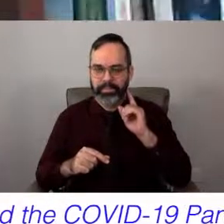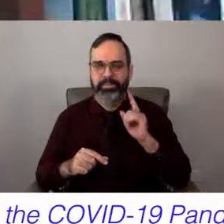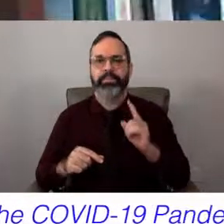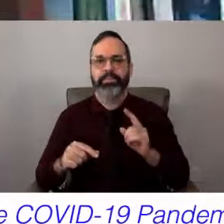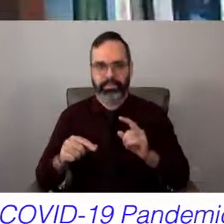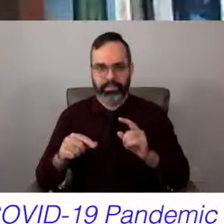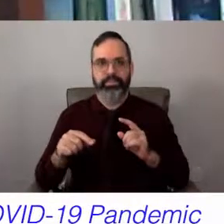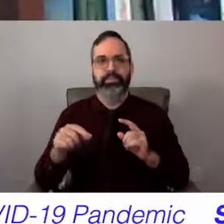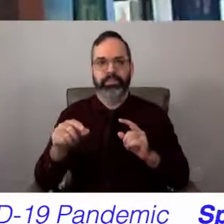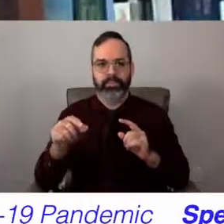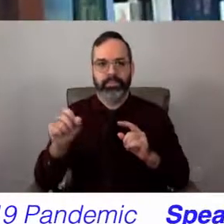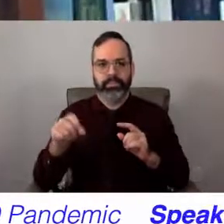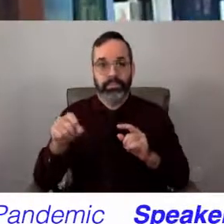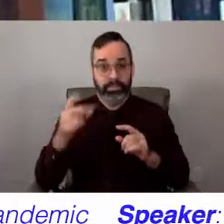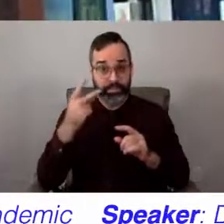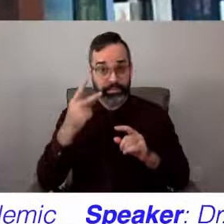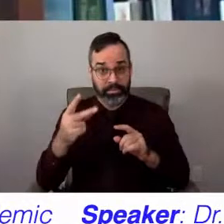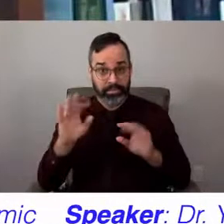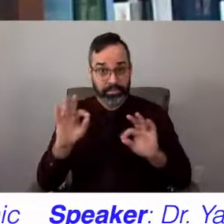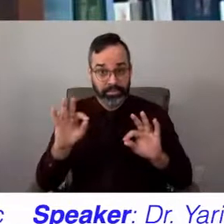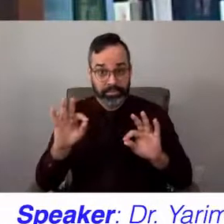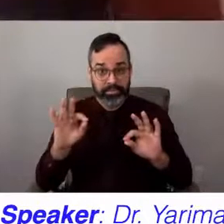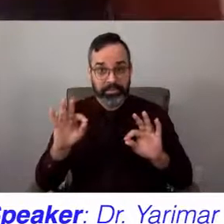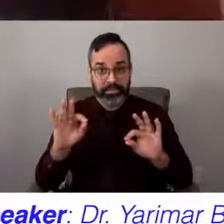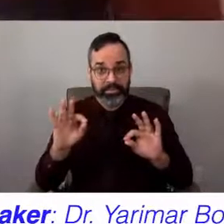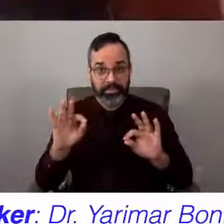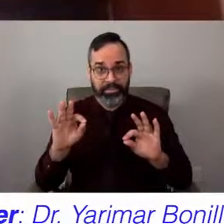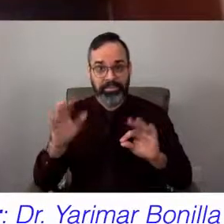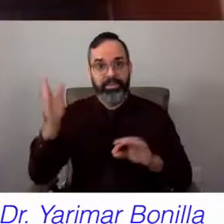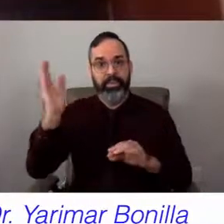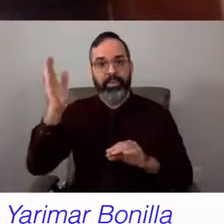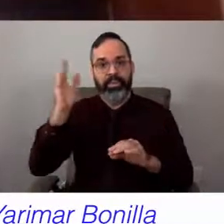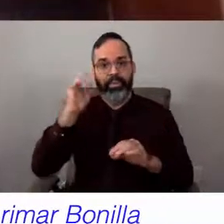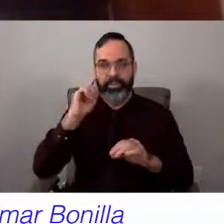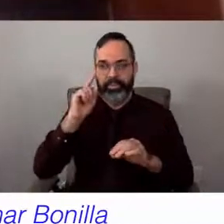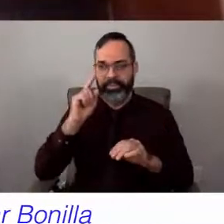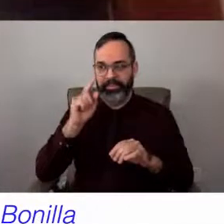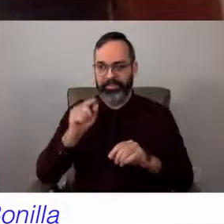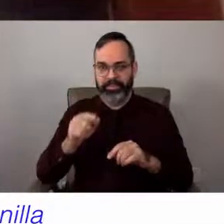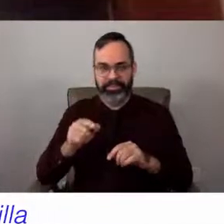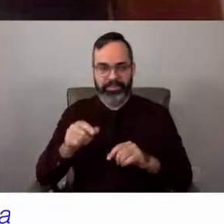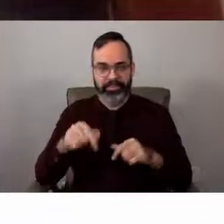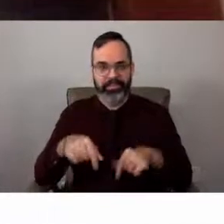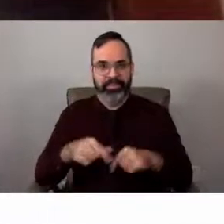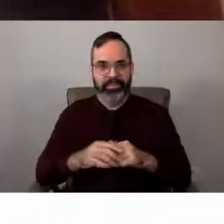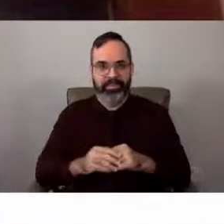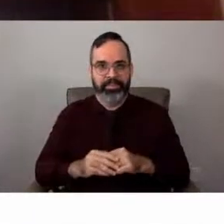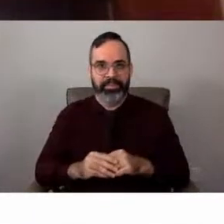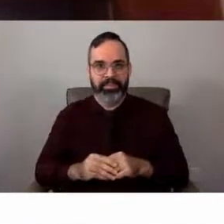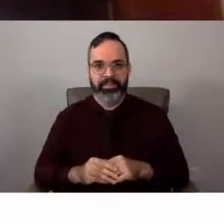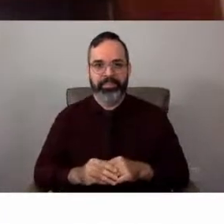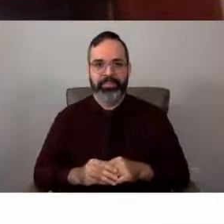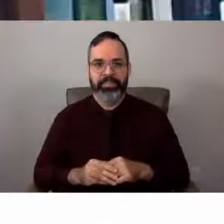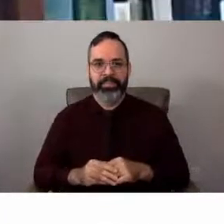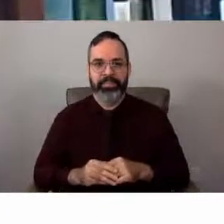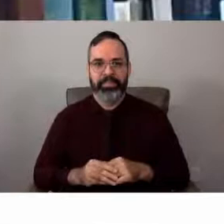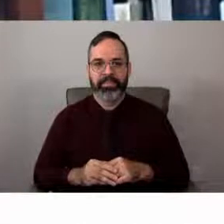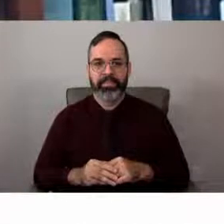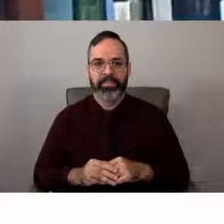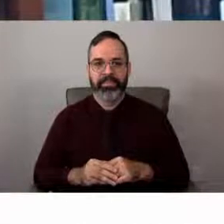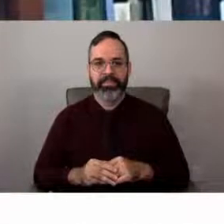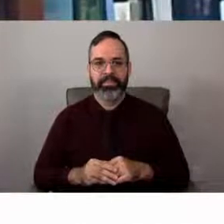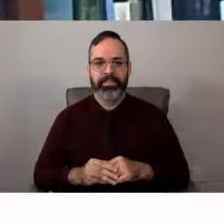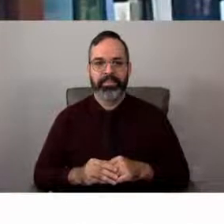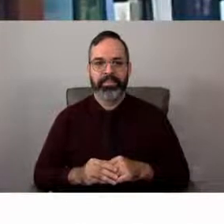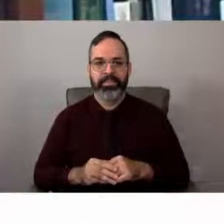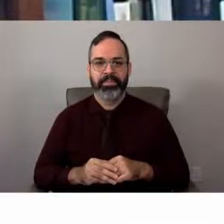Can you see it? The presentation, no. Yes, you. Hold it. Let me just.